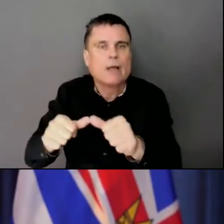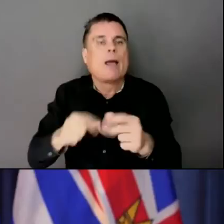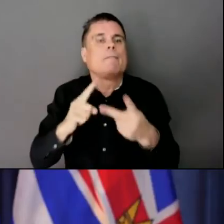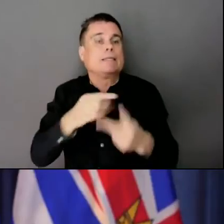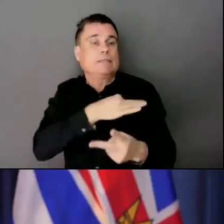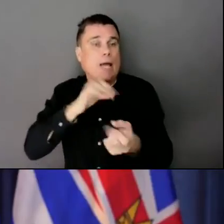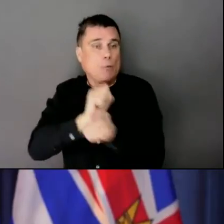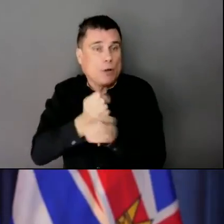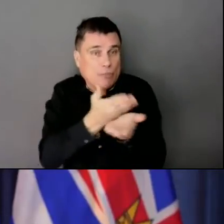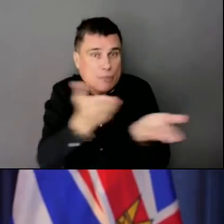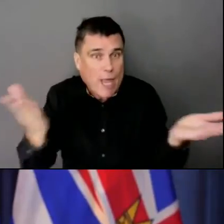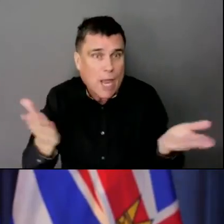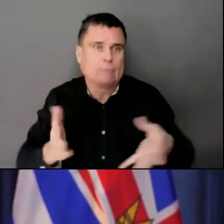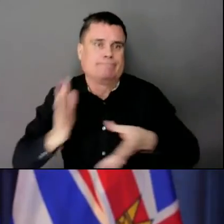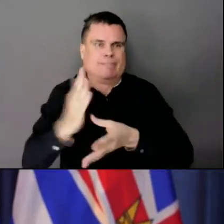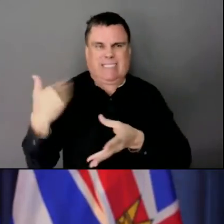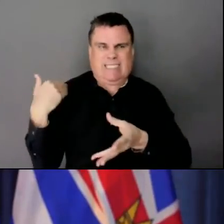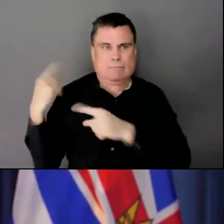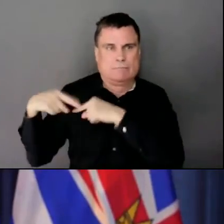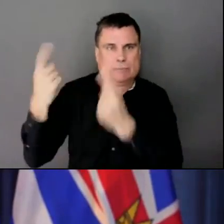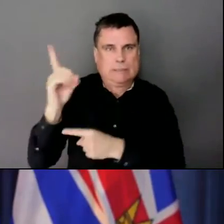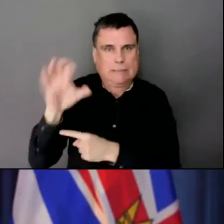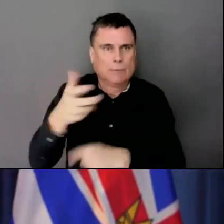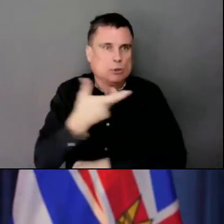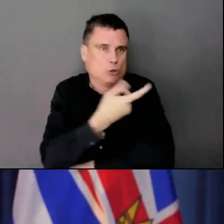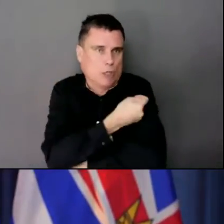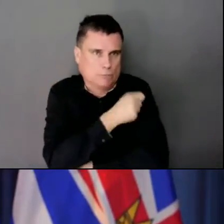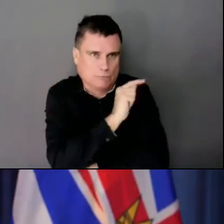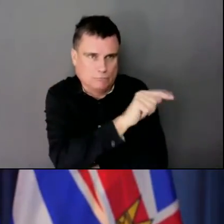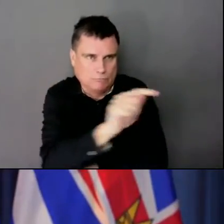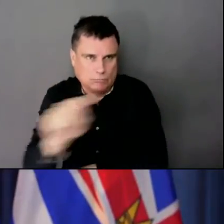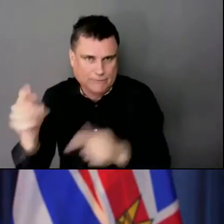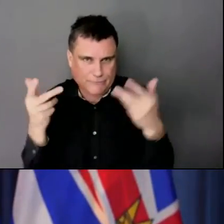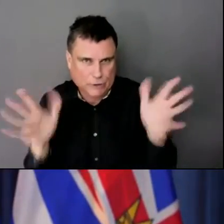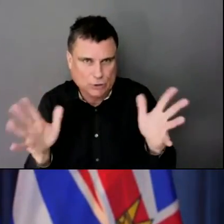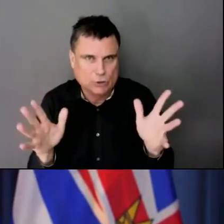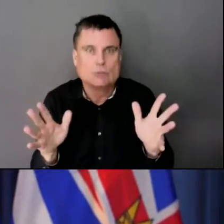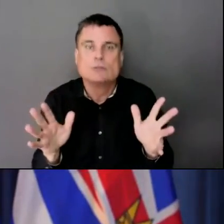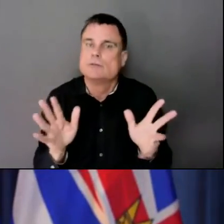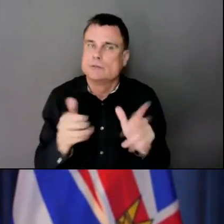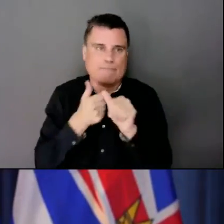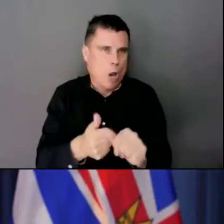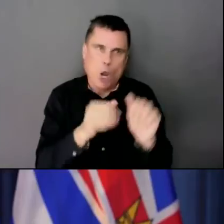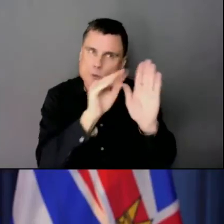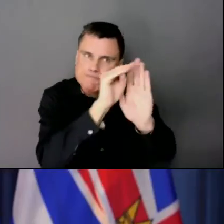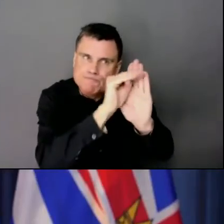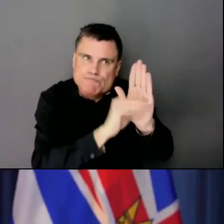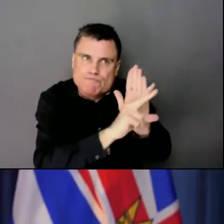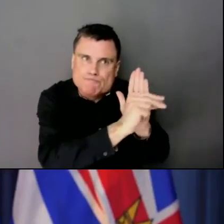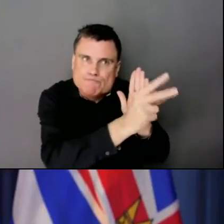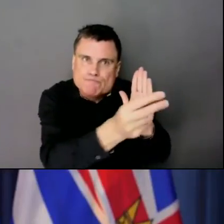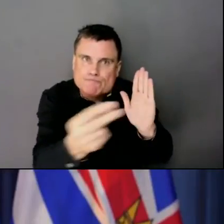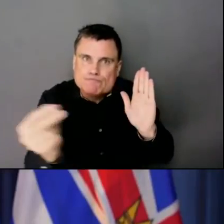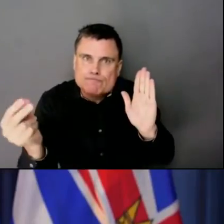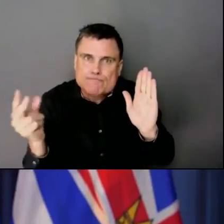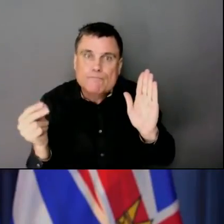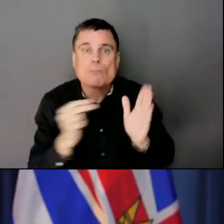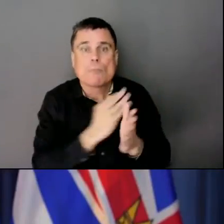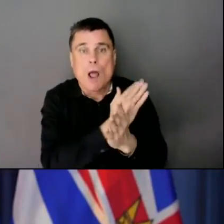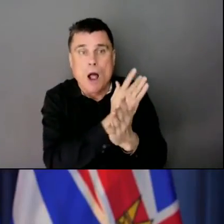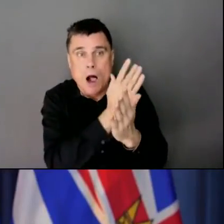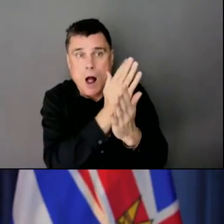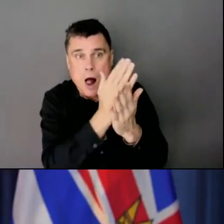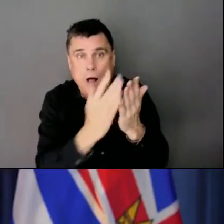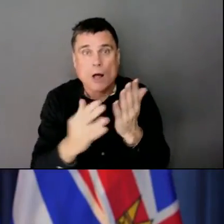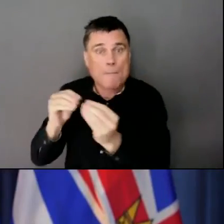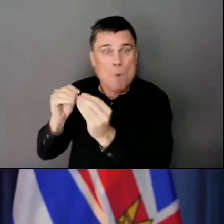next phases of our plan will follow this very simple principle. Beginning in late February, where more vaccine comes available, we will be